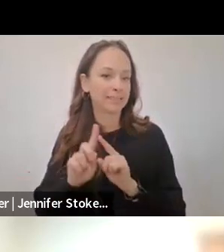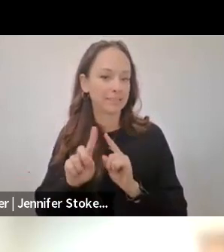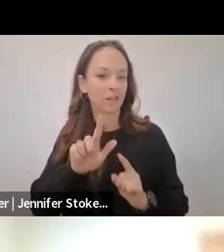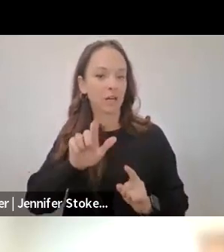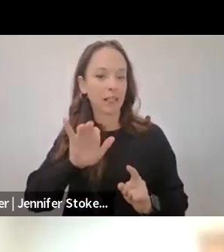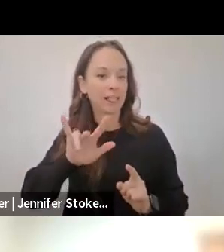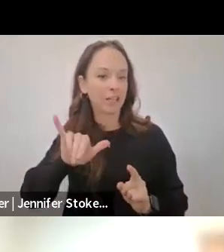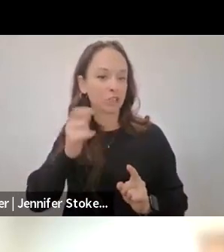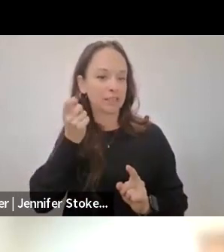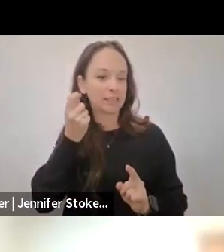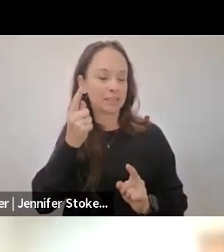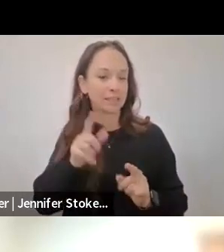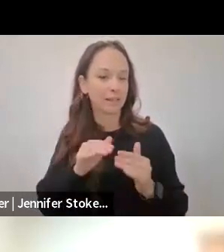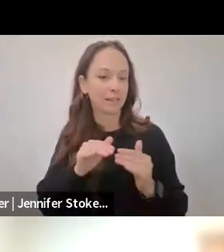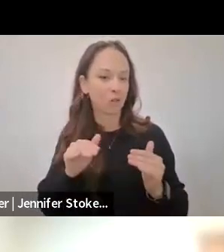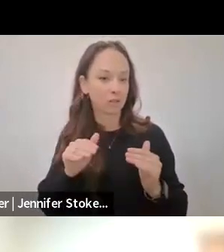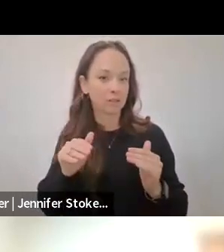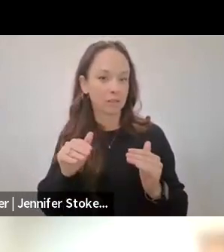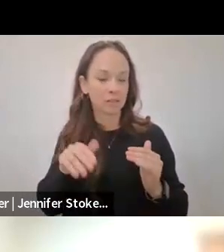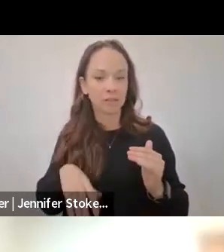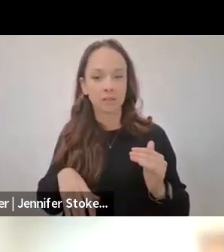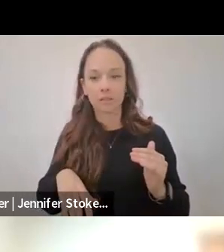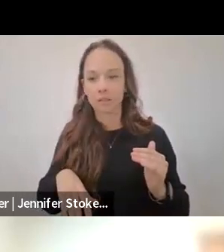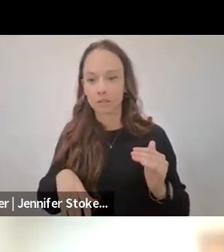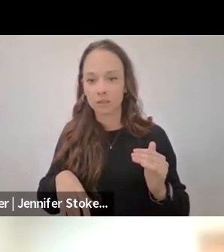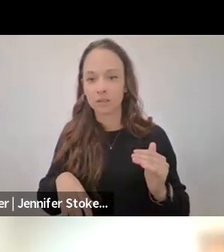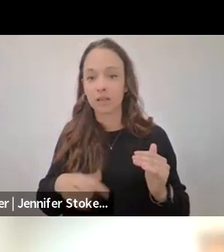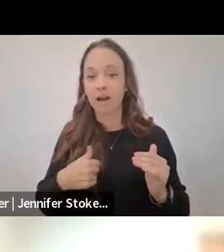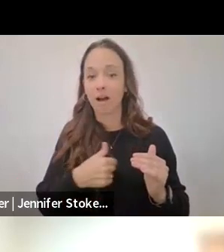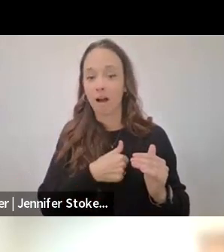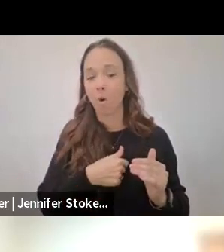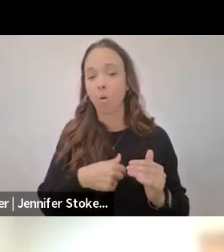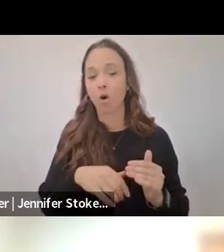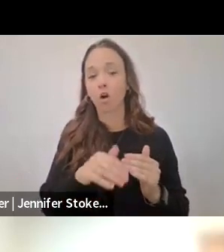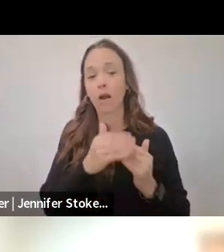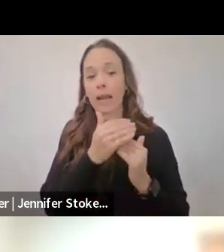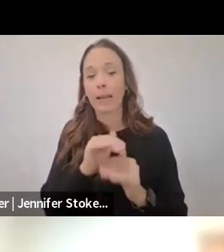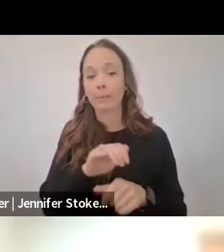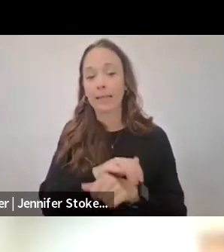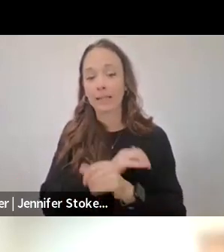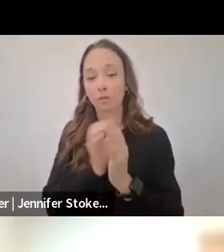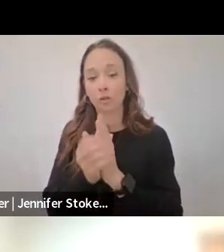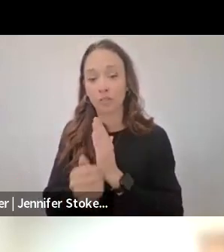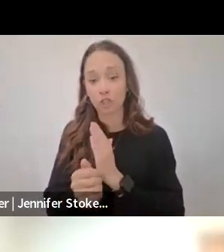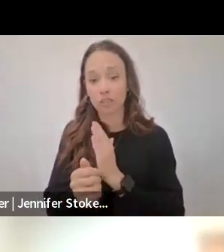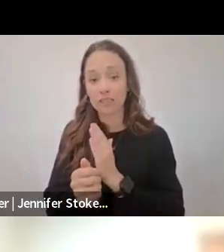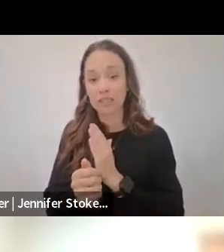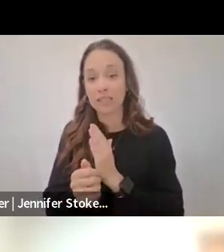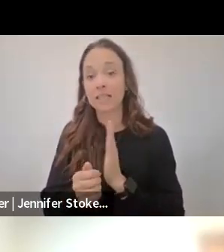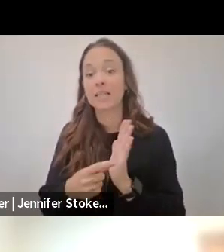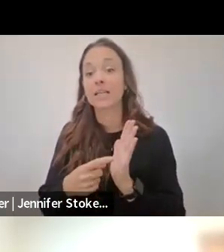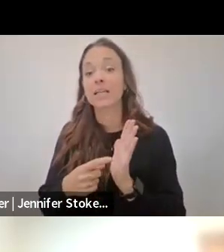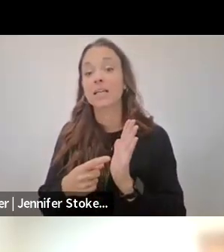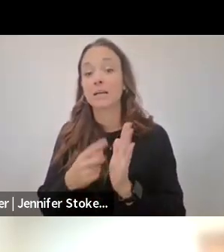important. Many of our patients, even our limited English proficient patients, sometimes do turn to our English